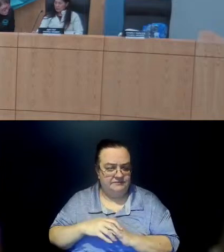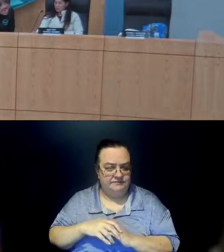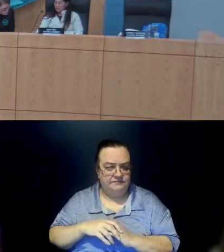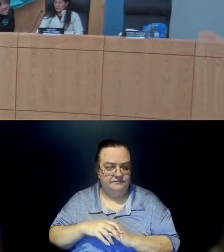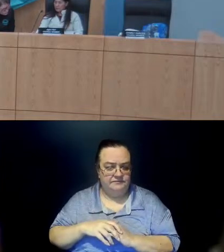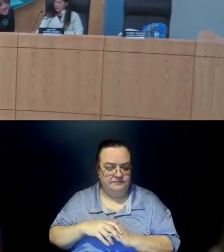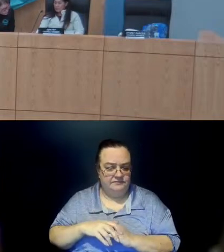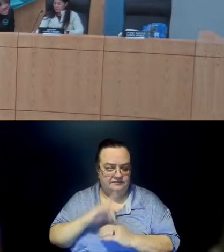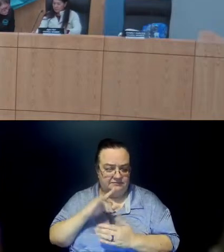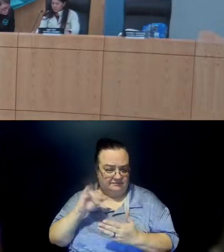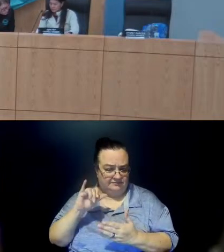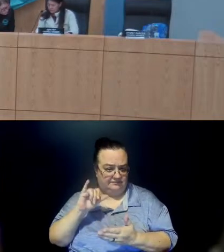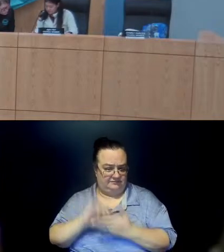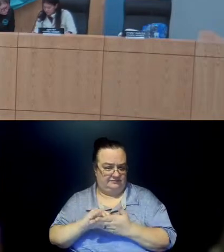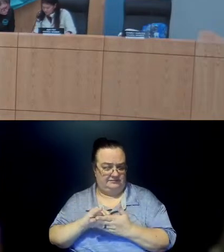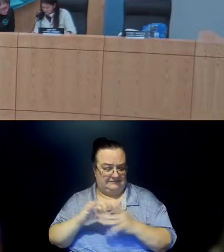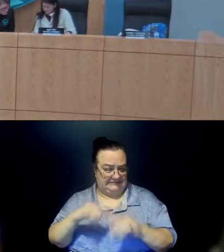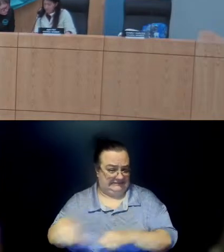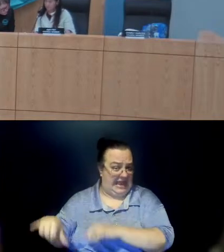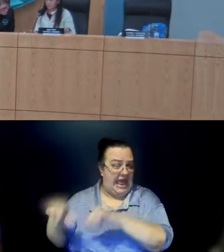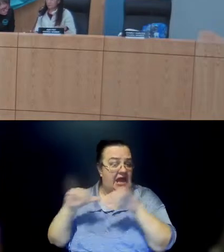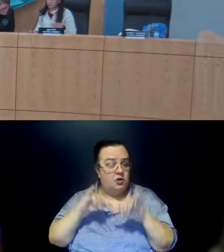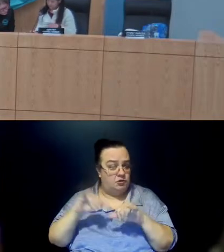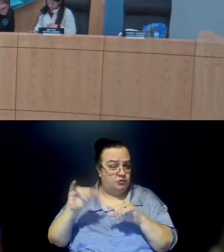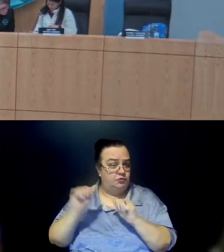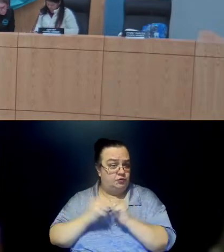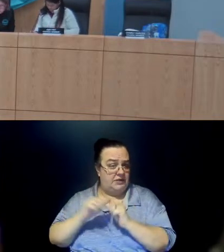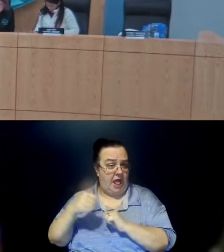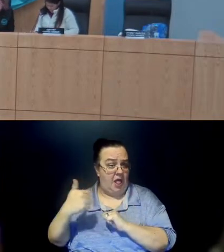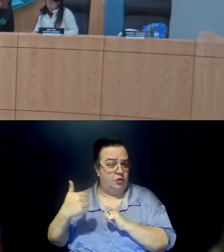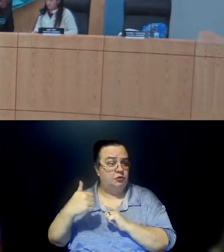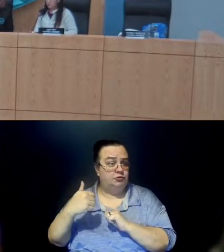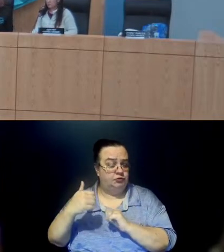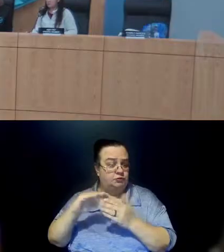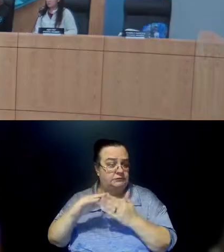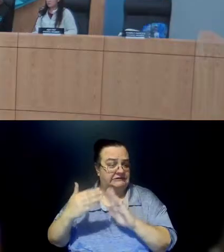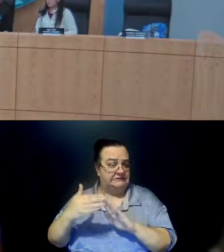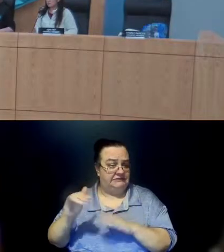Is that standard as well, across the board with other municipalities?